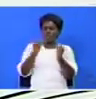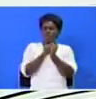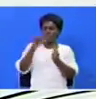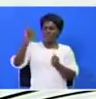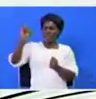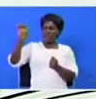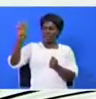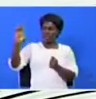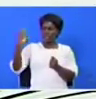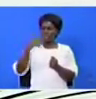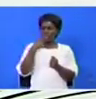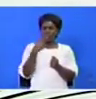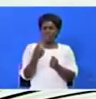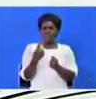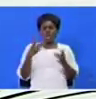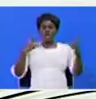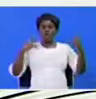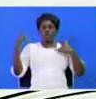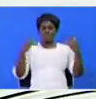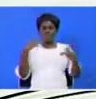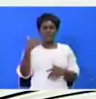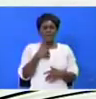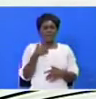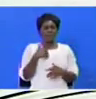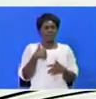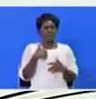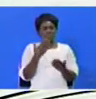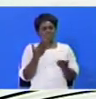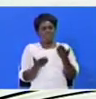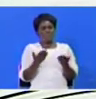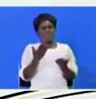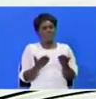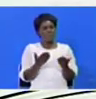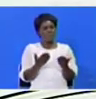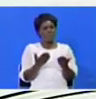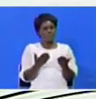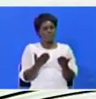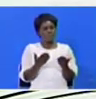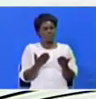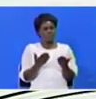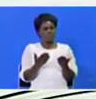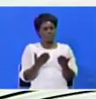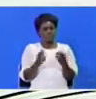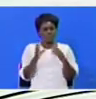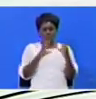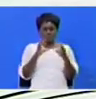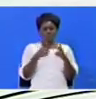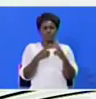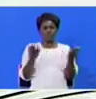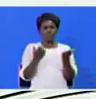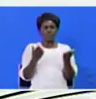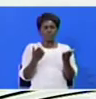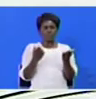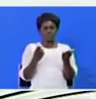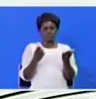And he says they raised their concern, and probably the point at which you're supposed to begin this conversation is Chebukati is